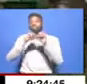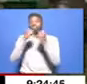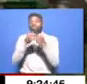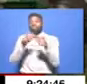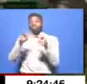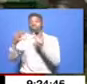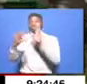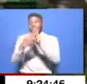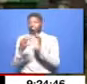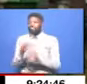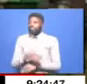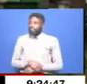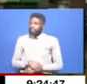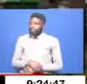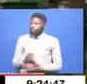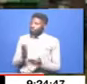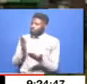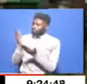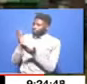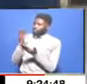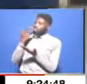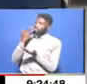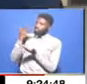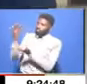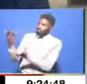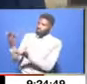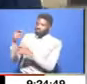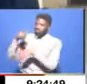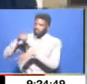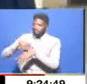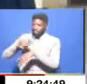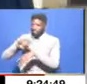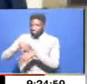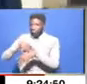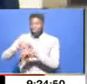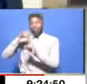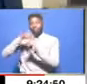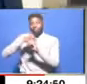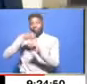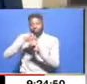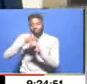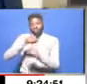In a replying affidavit to a petition by activist member Ocharo,